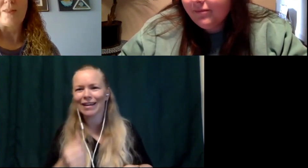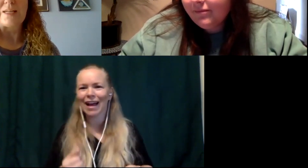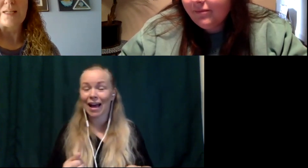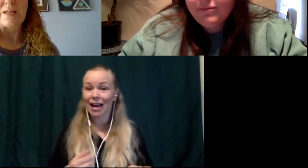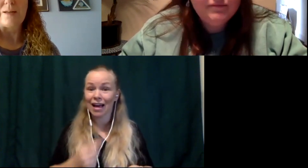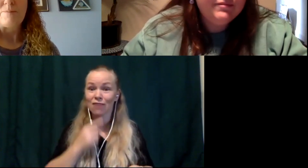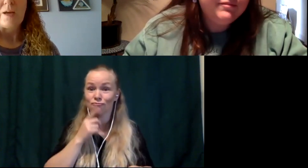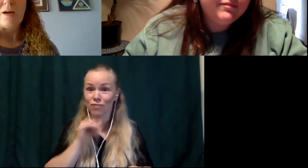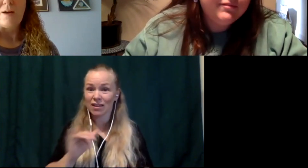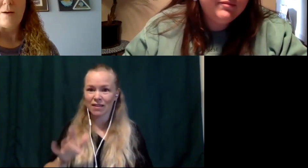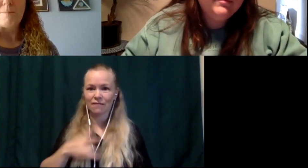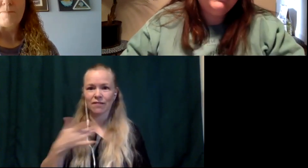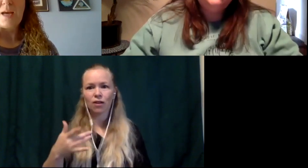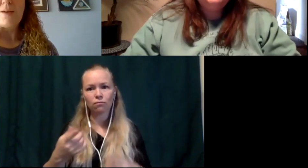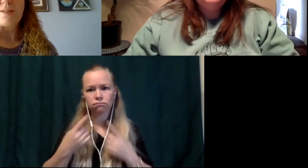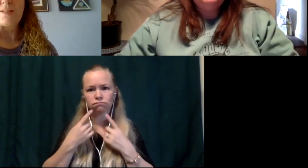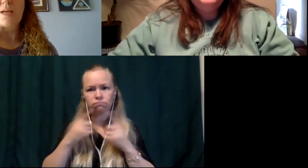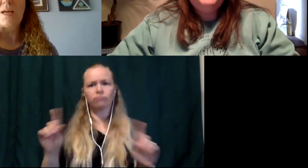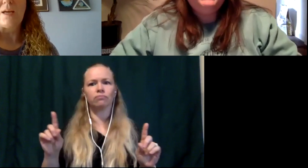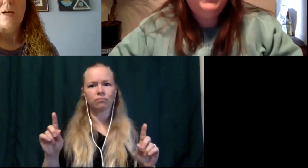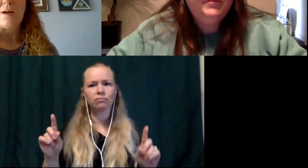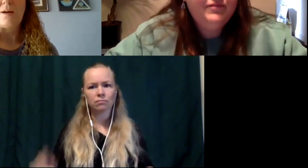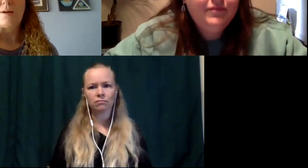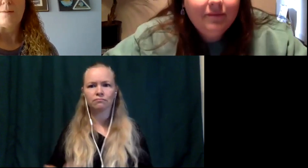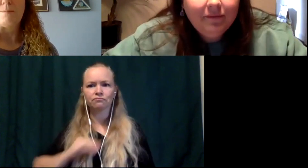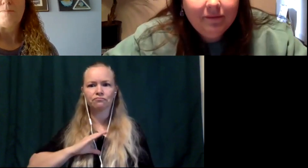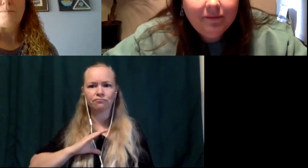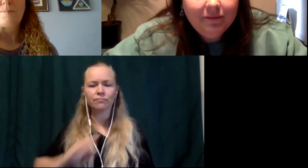of what they did. I have to say,